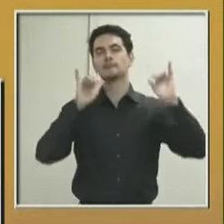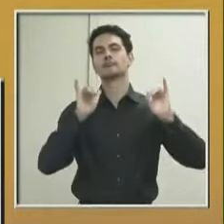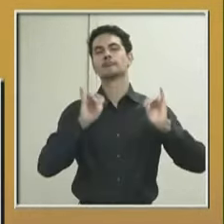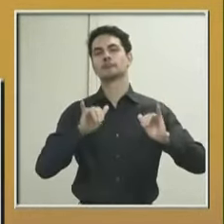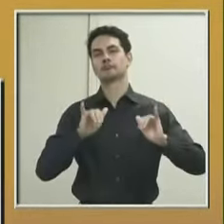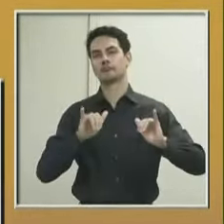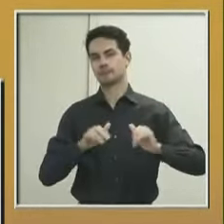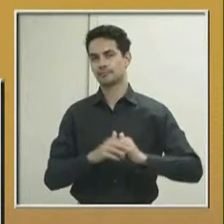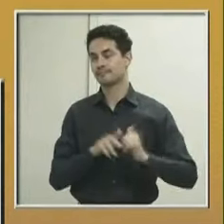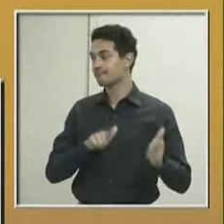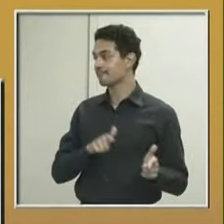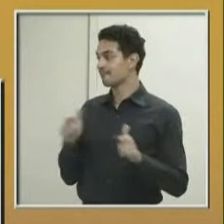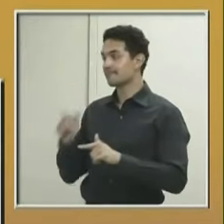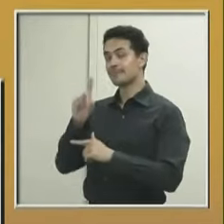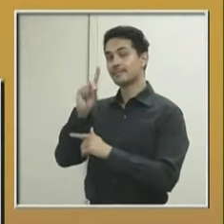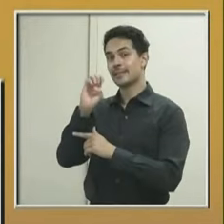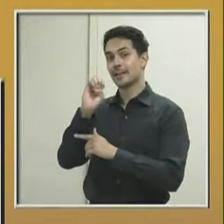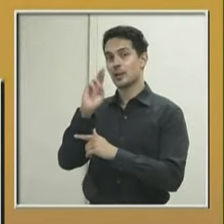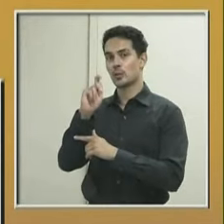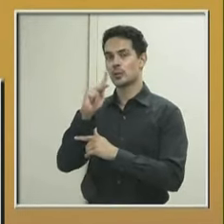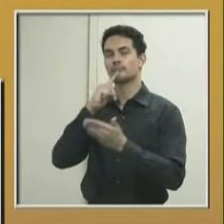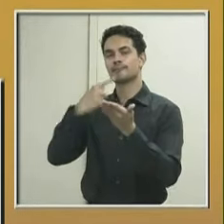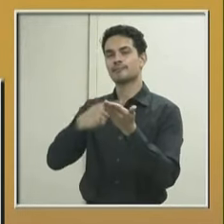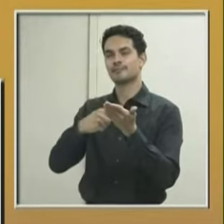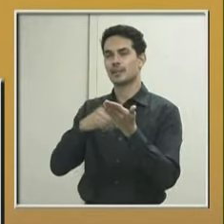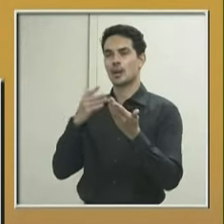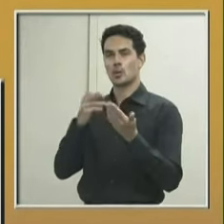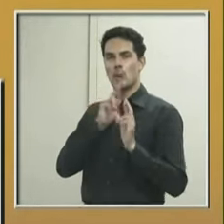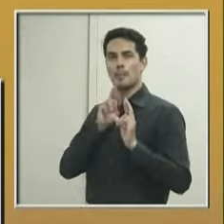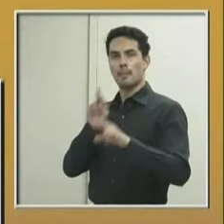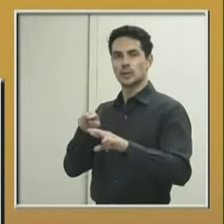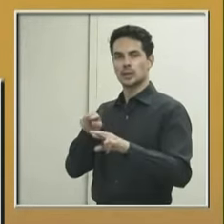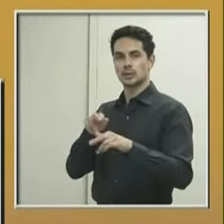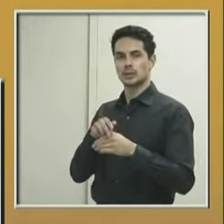I'll pass it back to Derek to talk about the response.